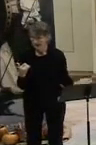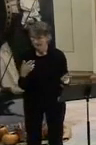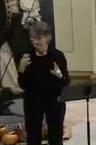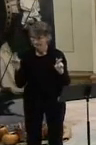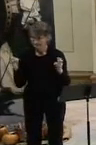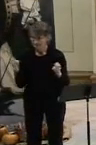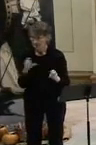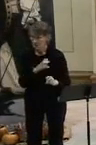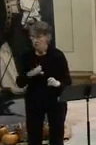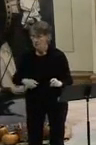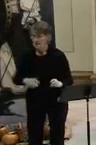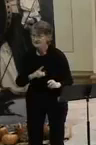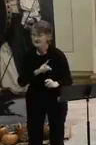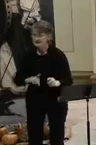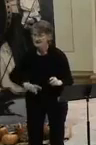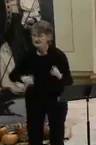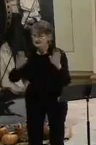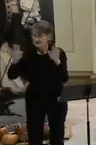today's announcements.